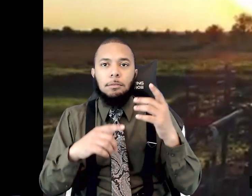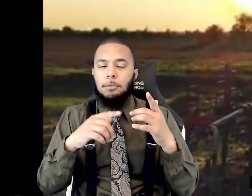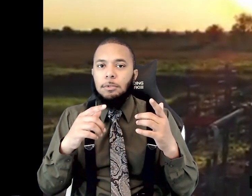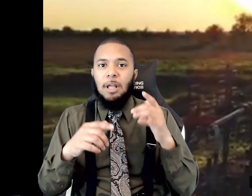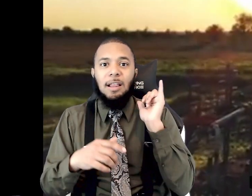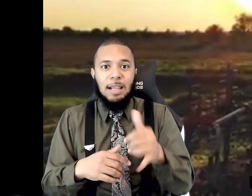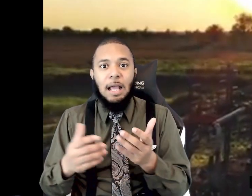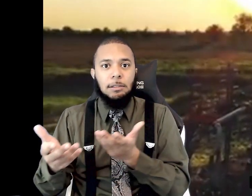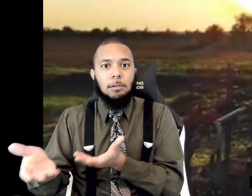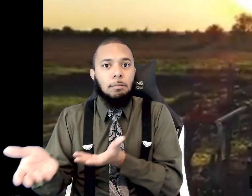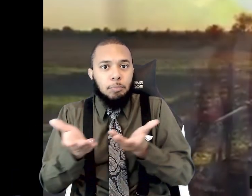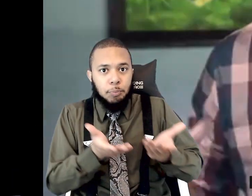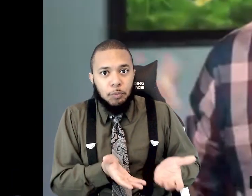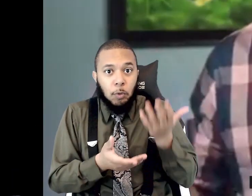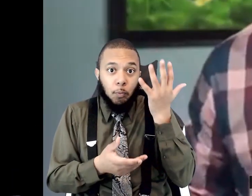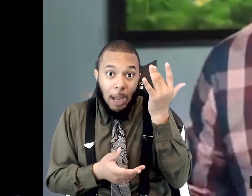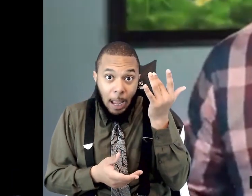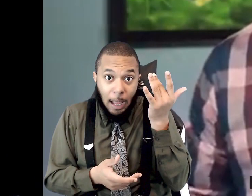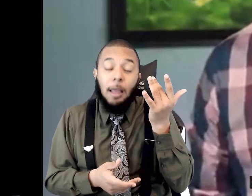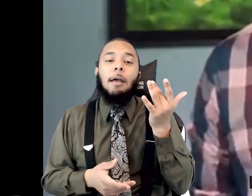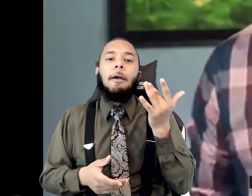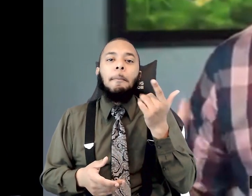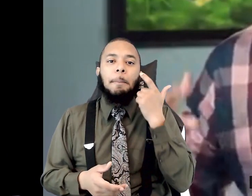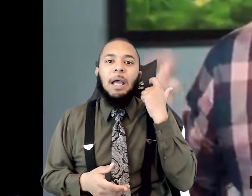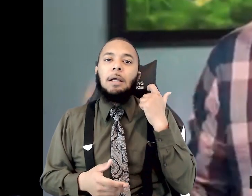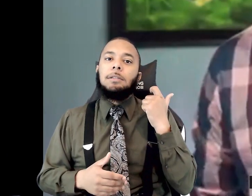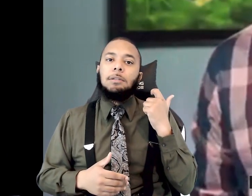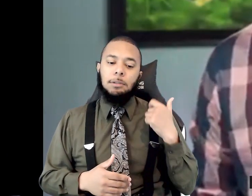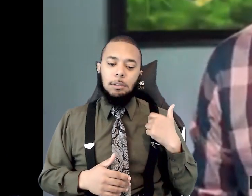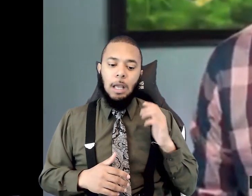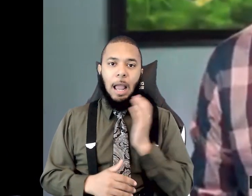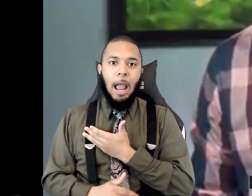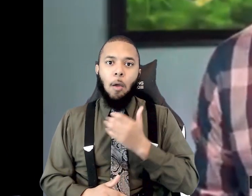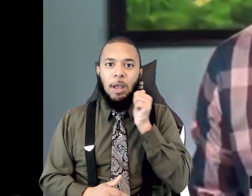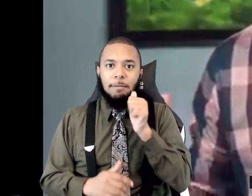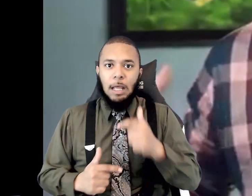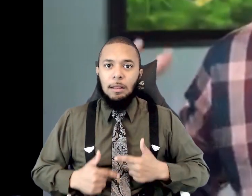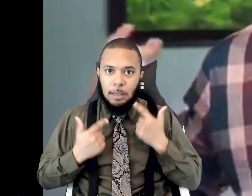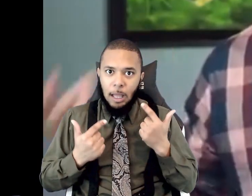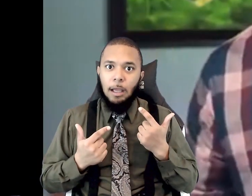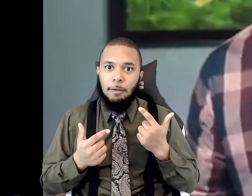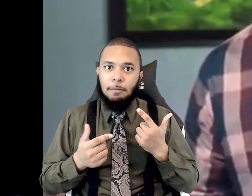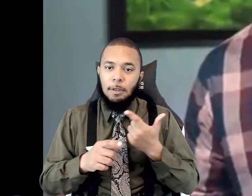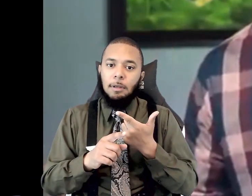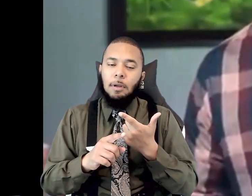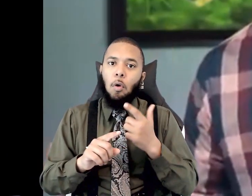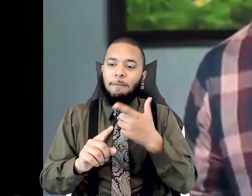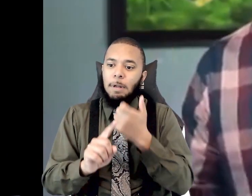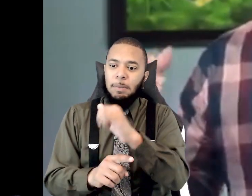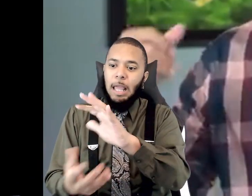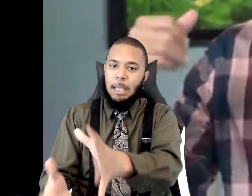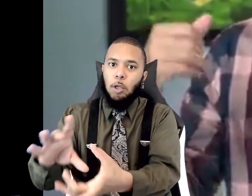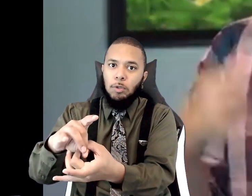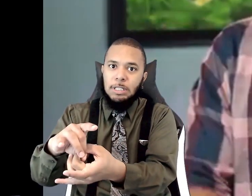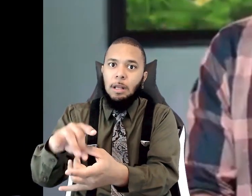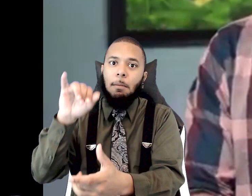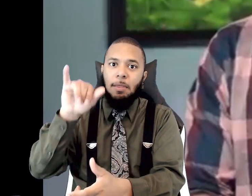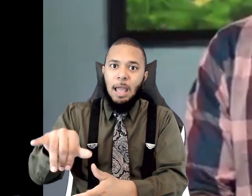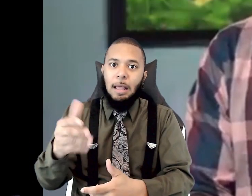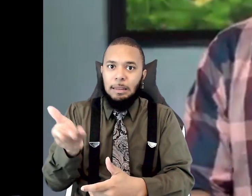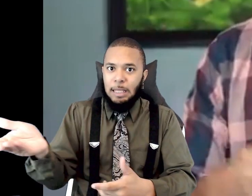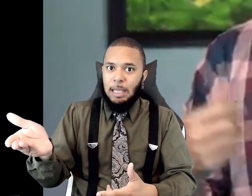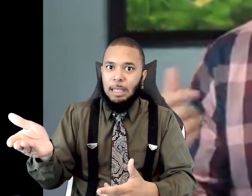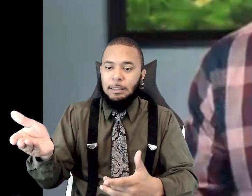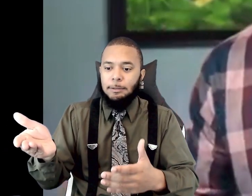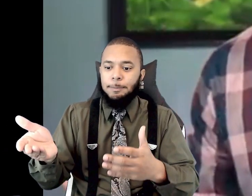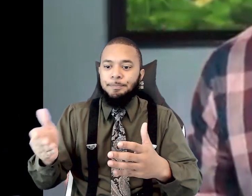brought to us because of the processes that are happening in ecosystems, right? We're taking organic matter, it's being put below